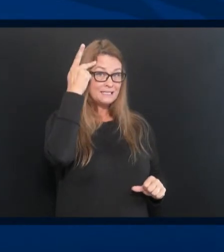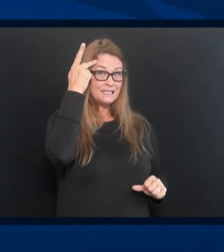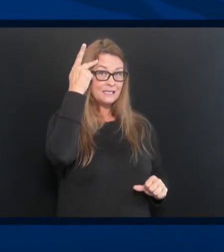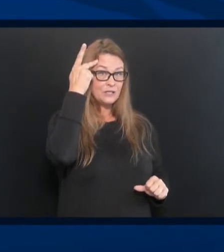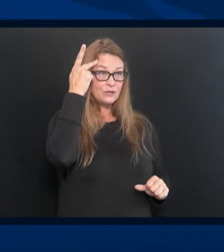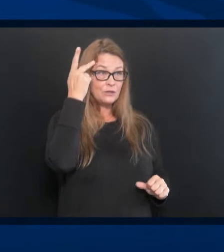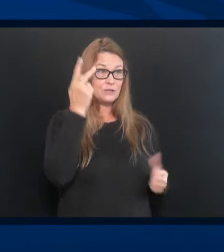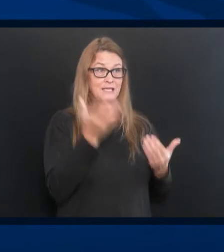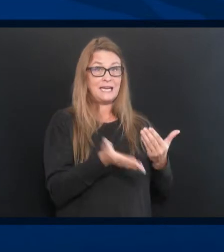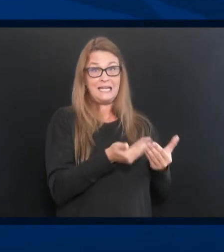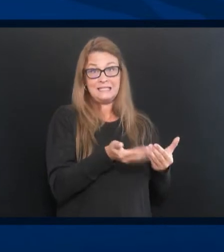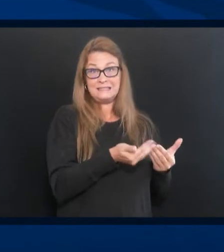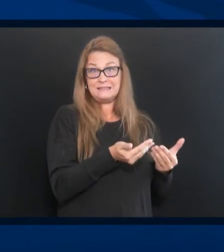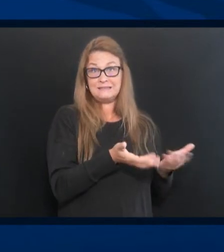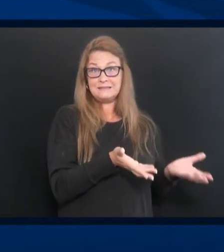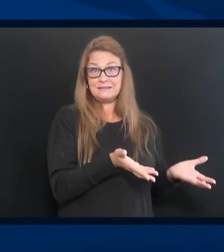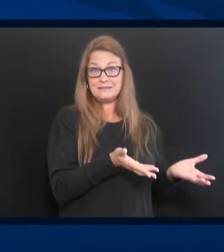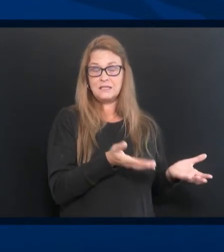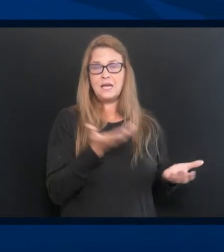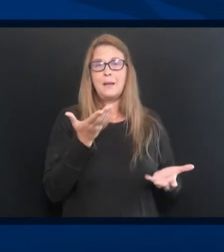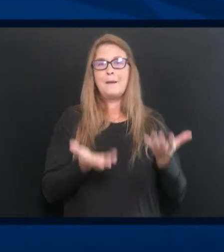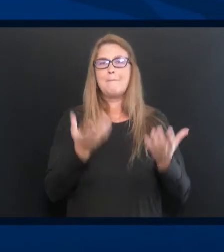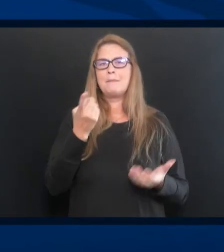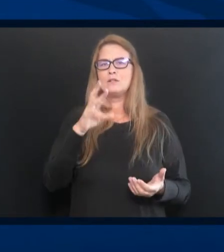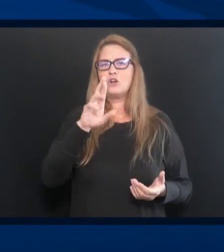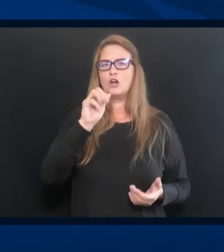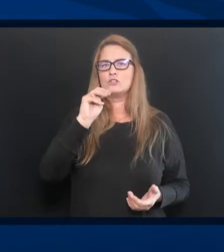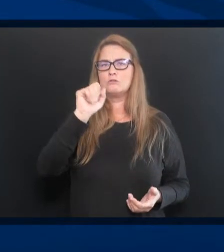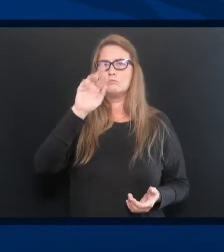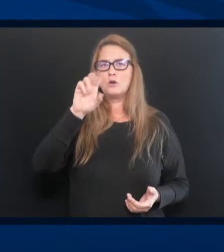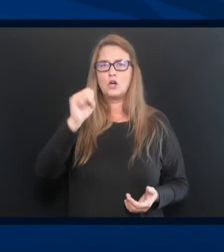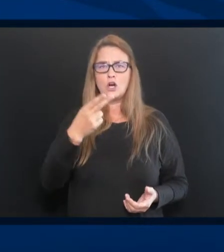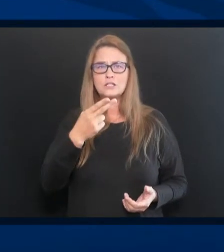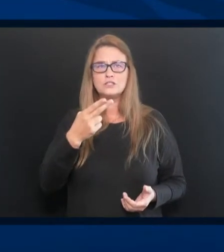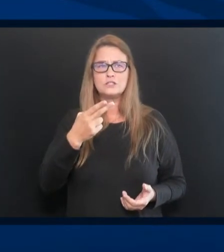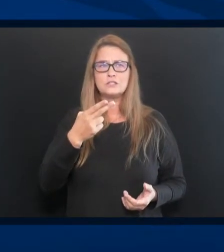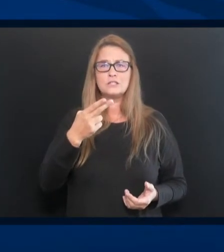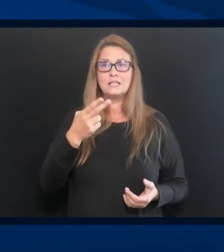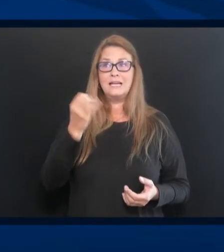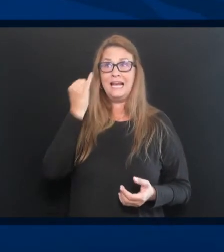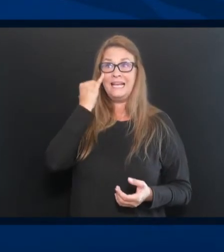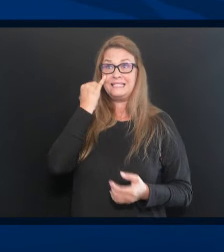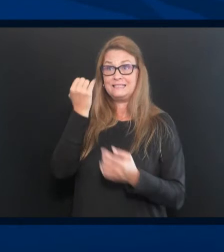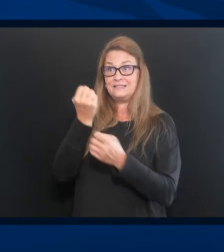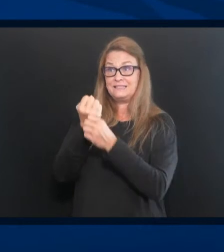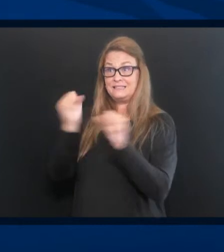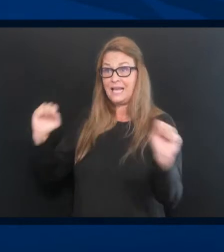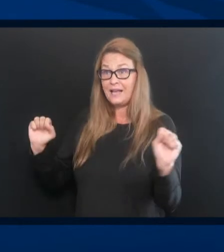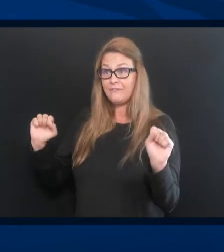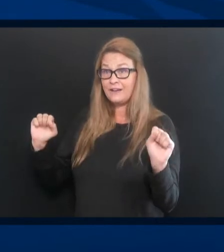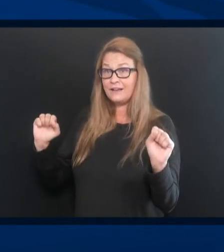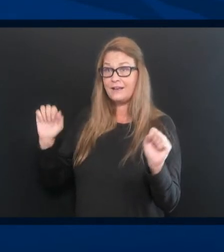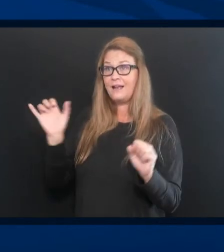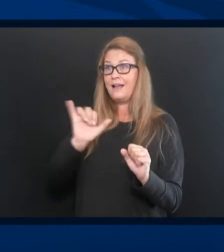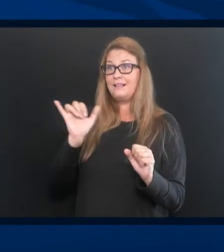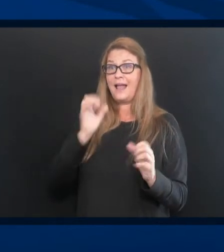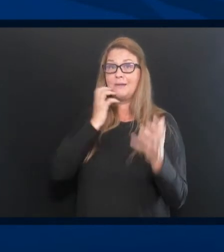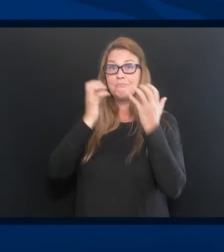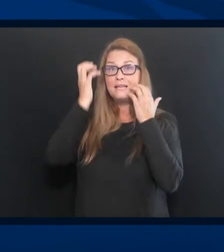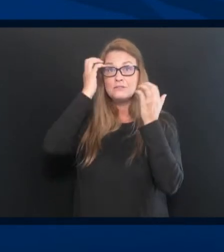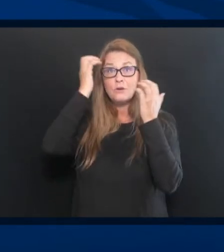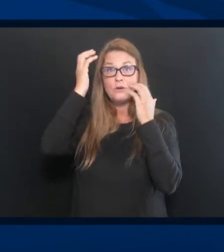expediency? And maybe Dr. Marsh can handle this. Doctor, either the COVID vaccine is safe, just like the measles and rubella